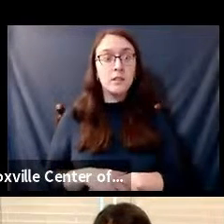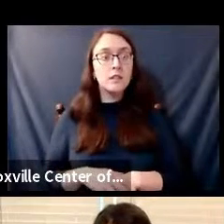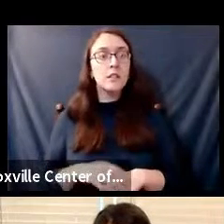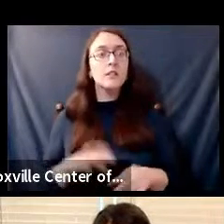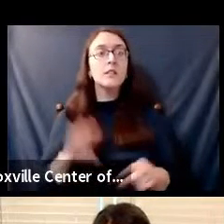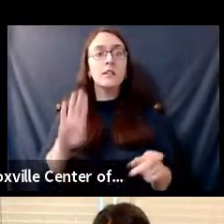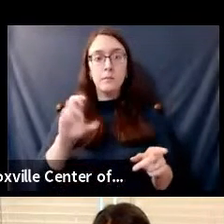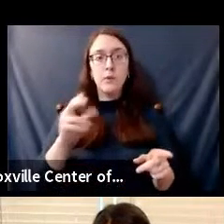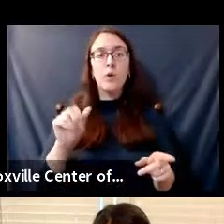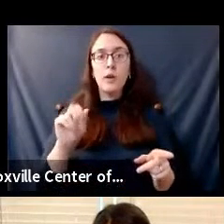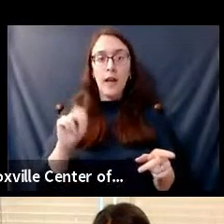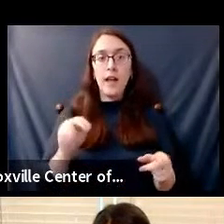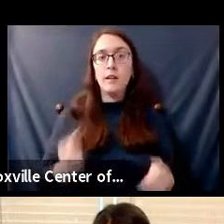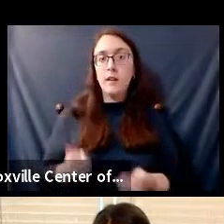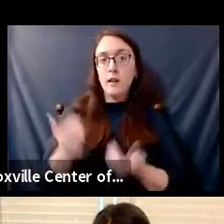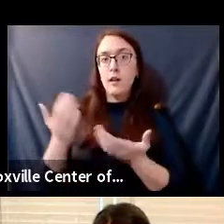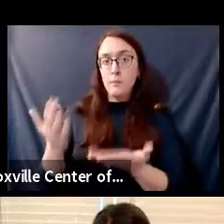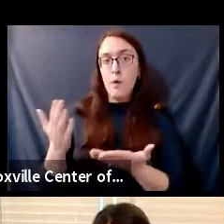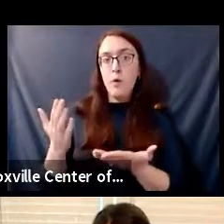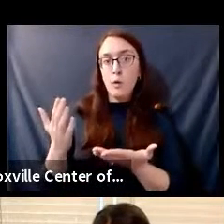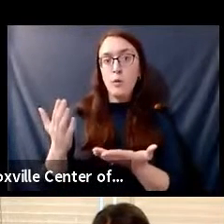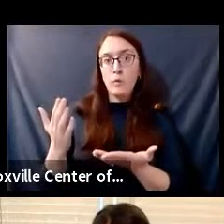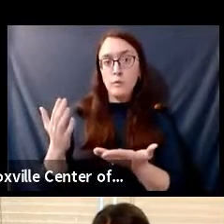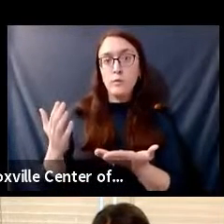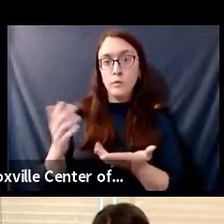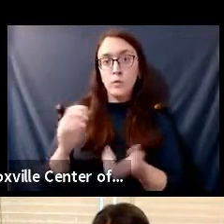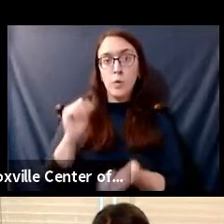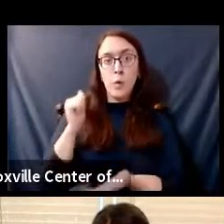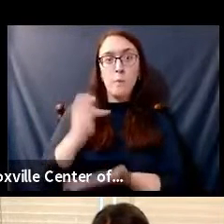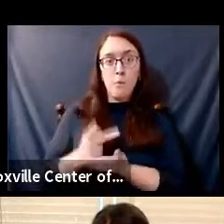to approve the agenda as amended. A second?